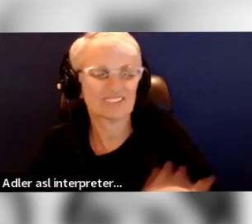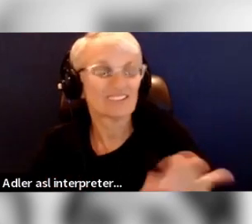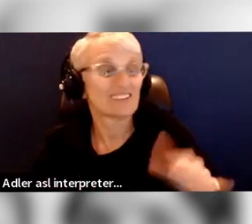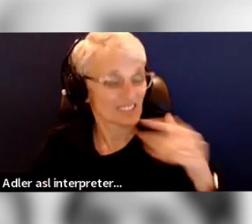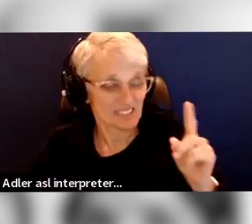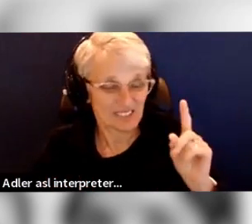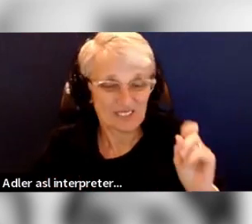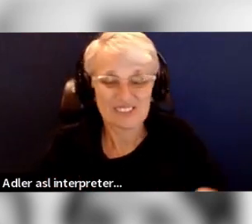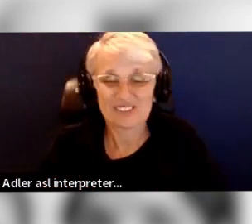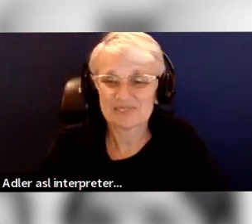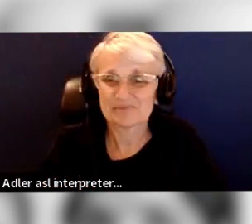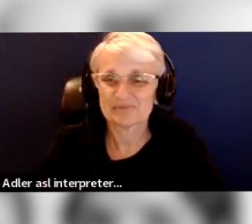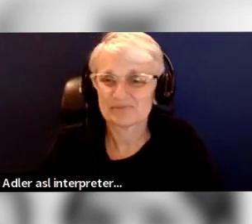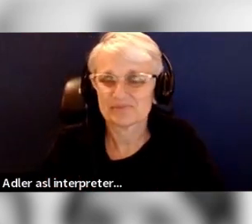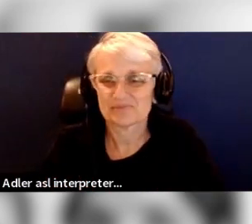question.